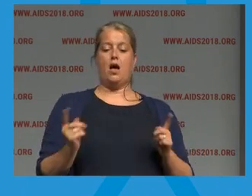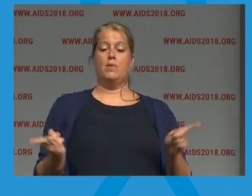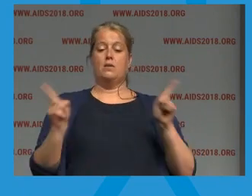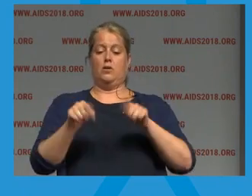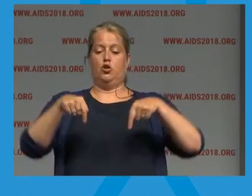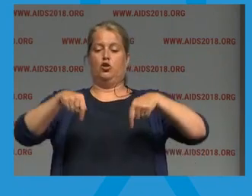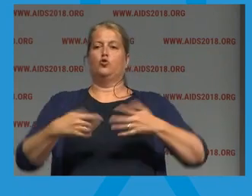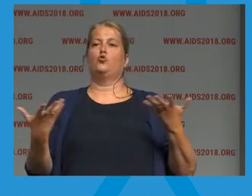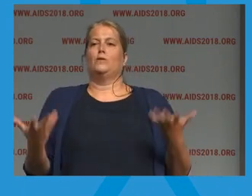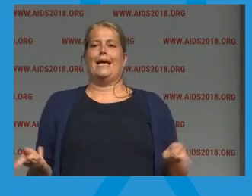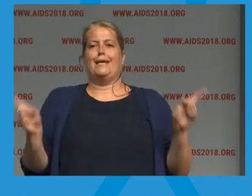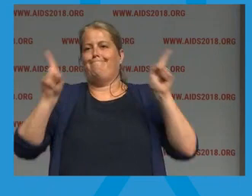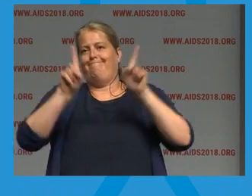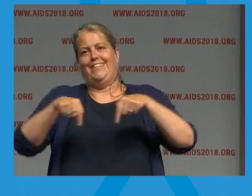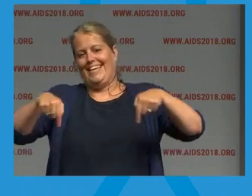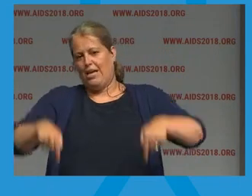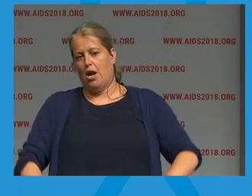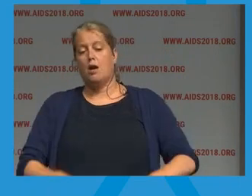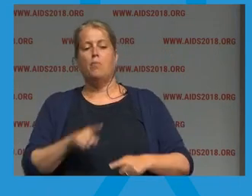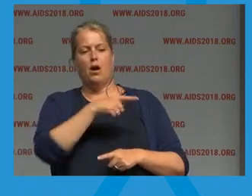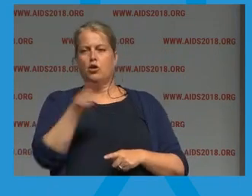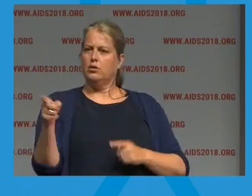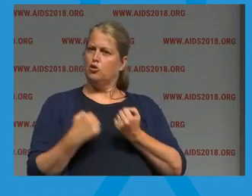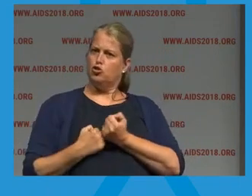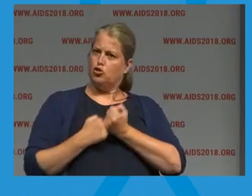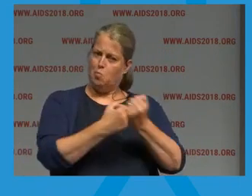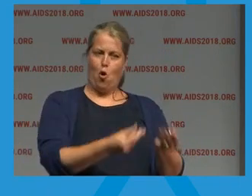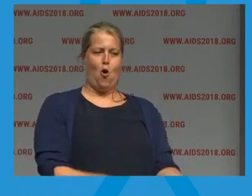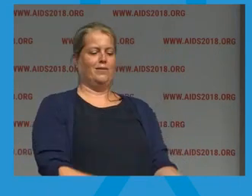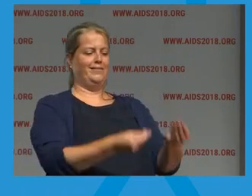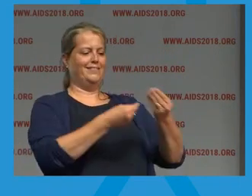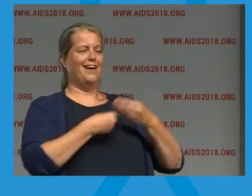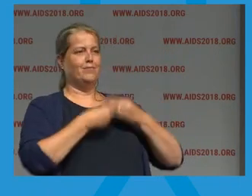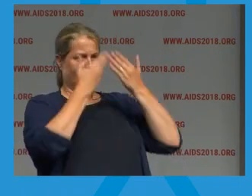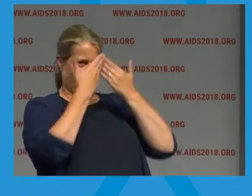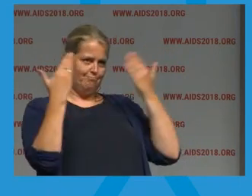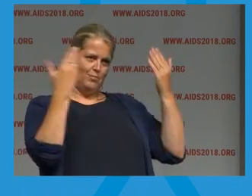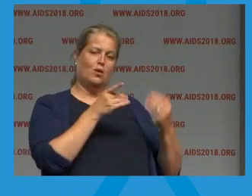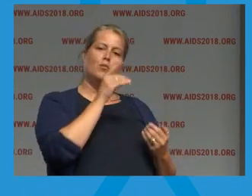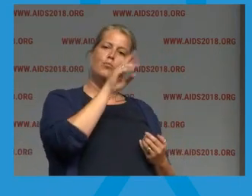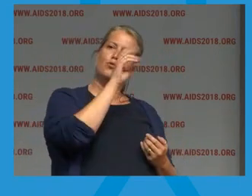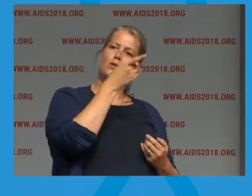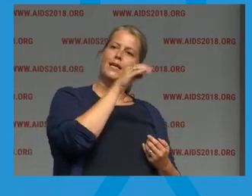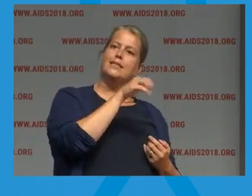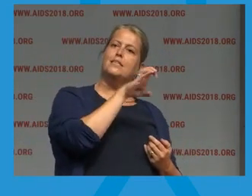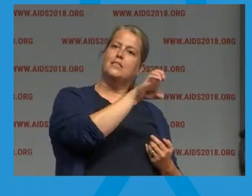but through their support, they are helping us to honor Prudence's memory.